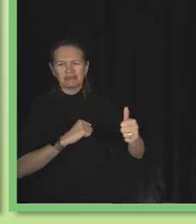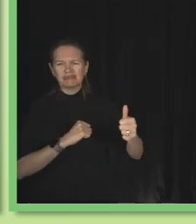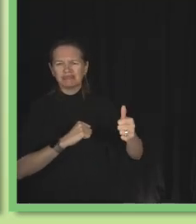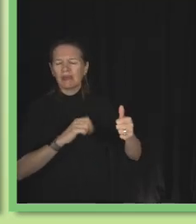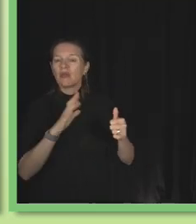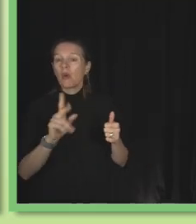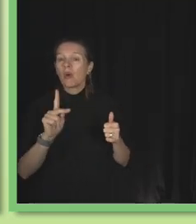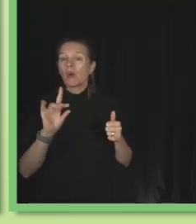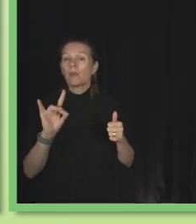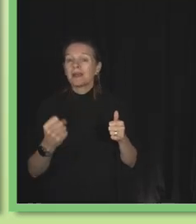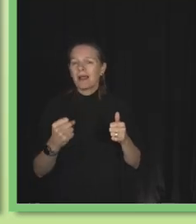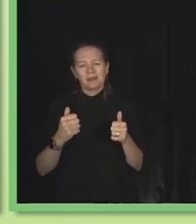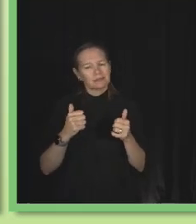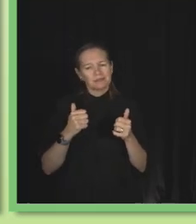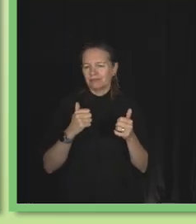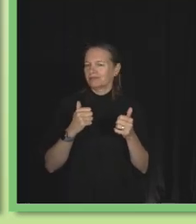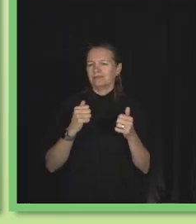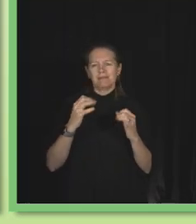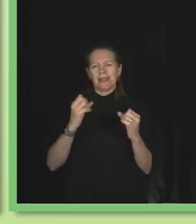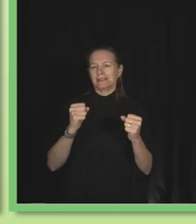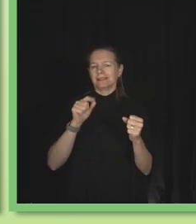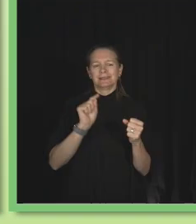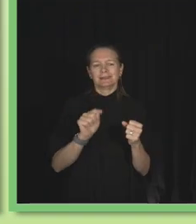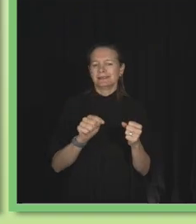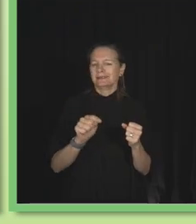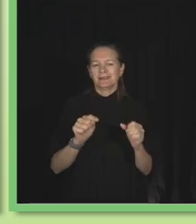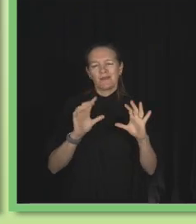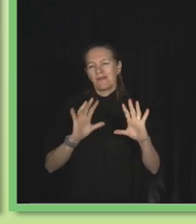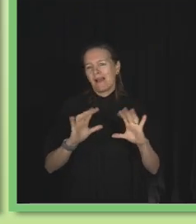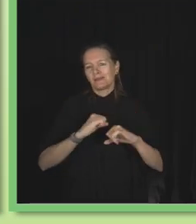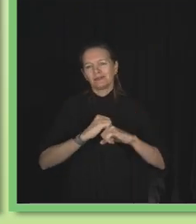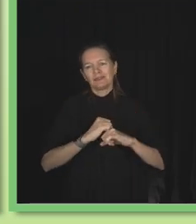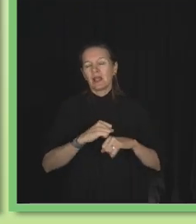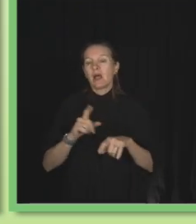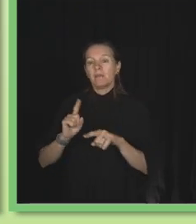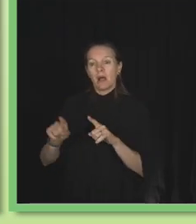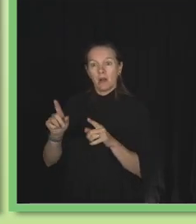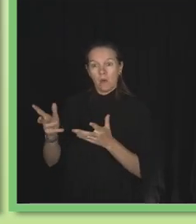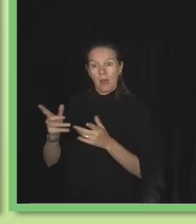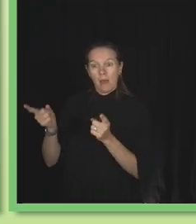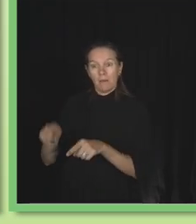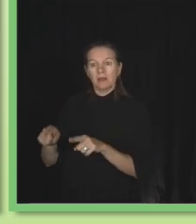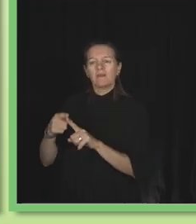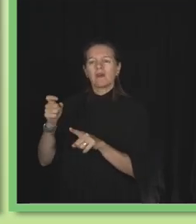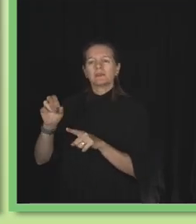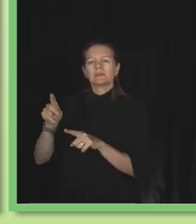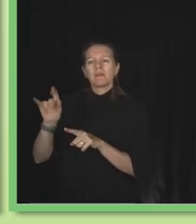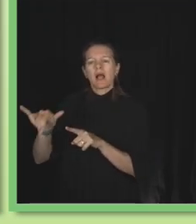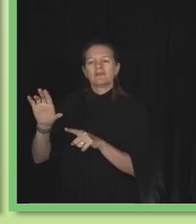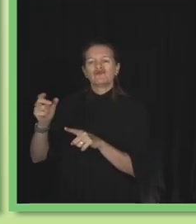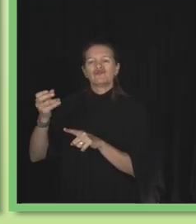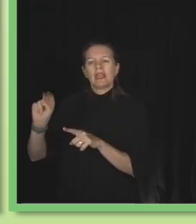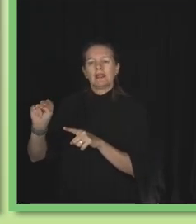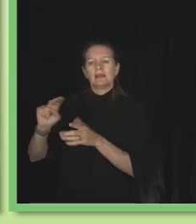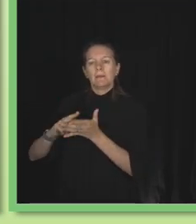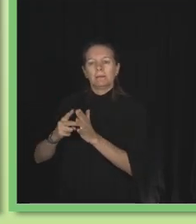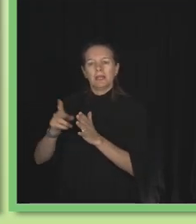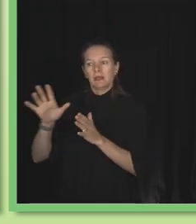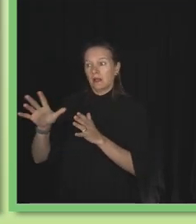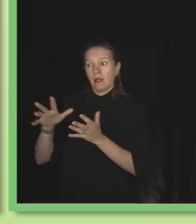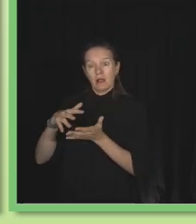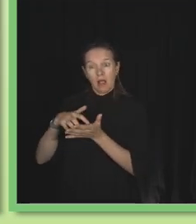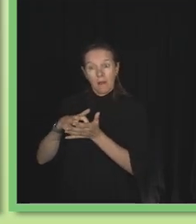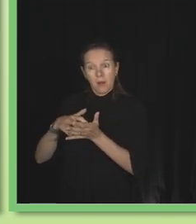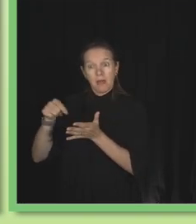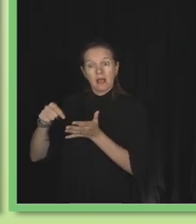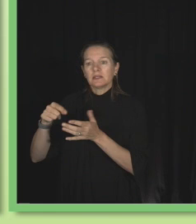way, your Kubernetes security jobs are amazing. The malware is flowing through your software supply chain. It means that your dependencies are compromised, but nothing